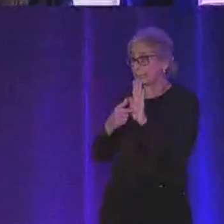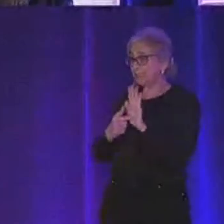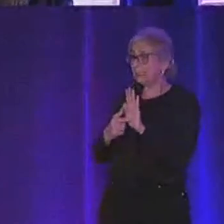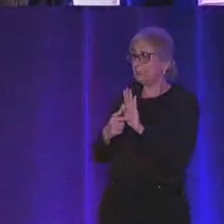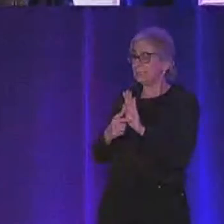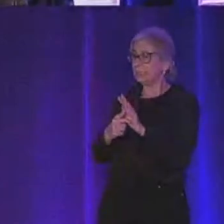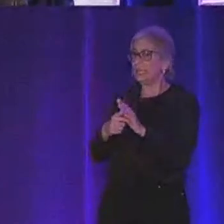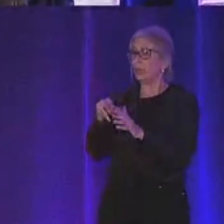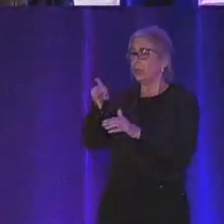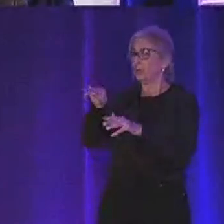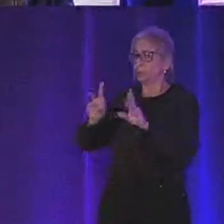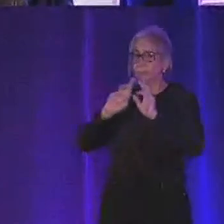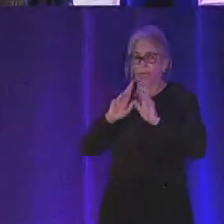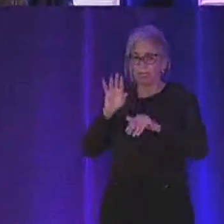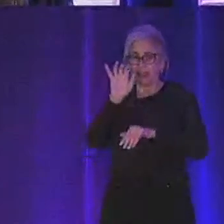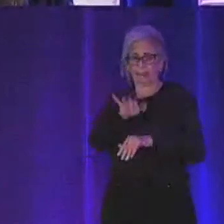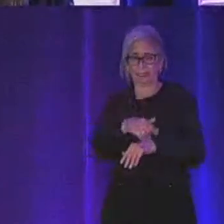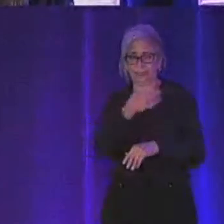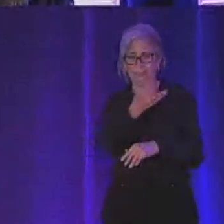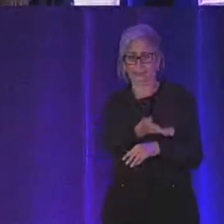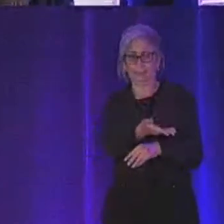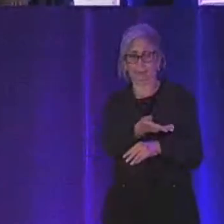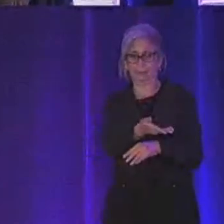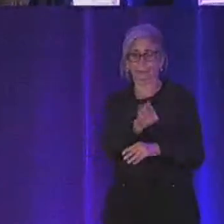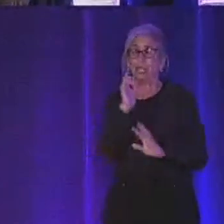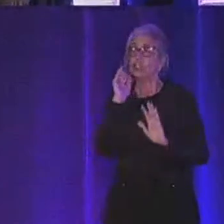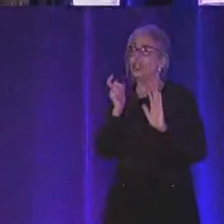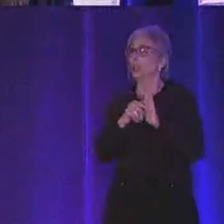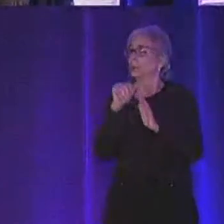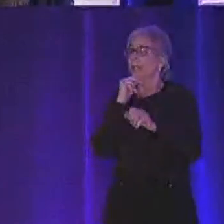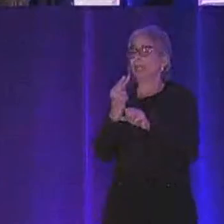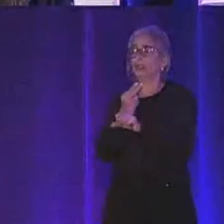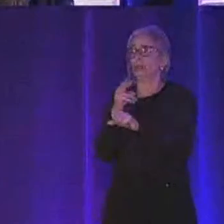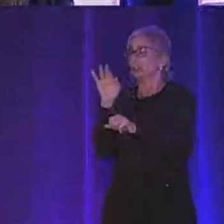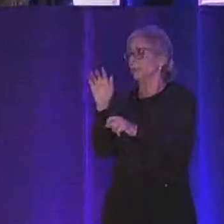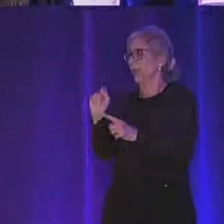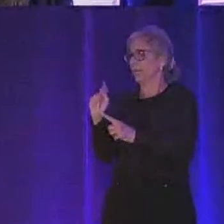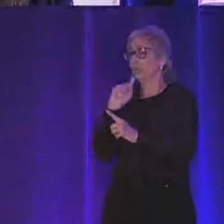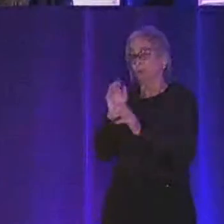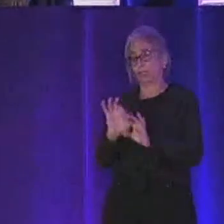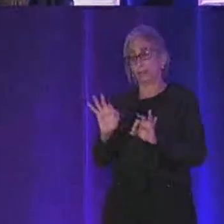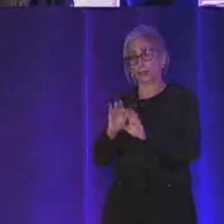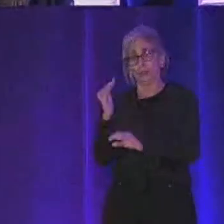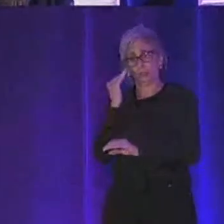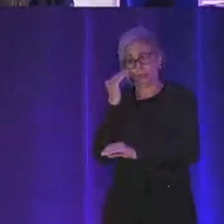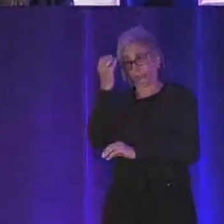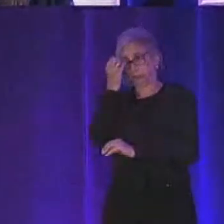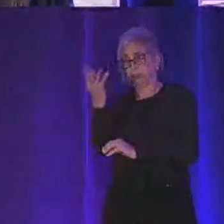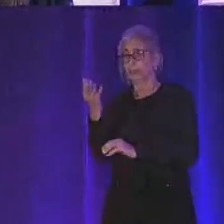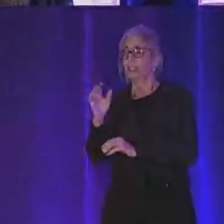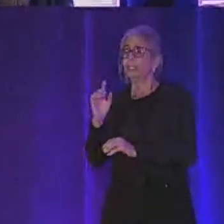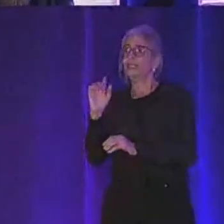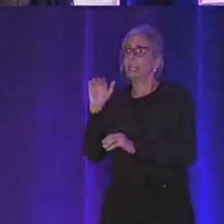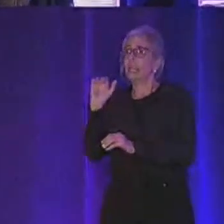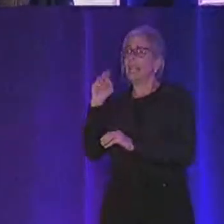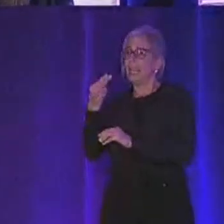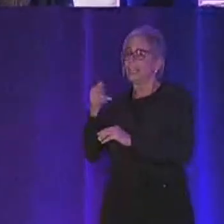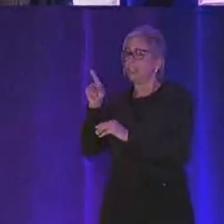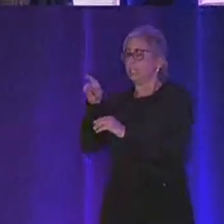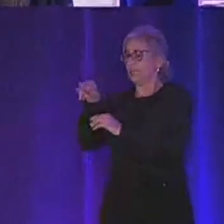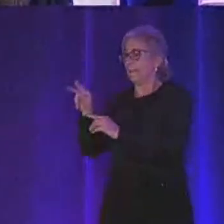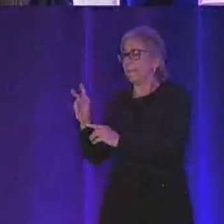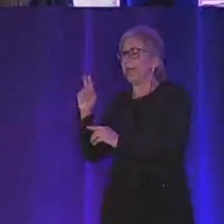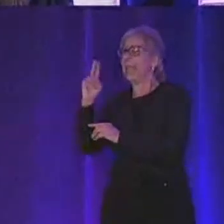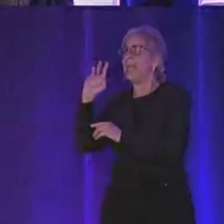response, just like this, okay? Notice we're not using React. This is very important for you to know. This is just HTTP. So I'll